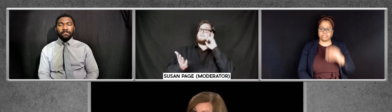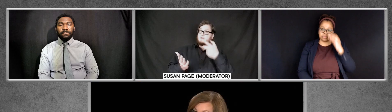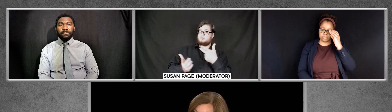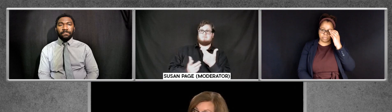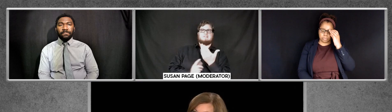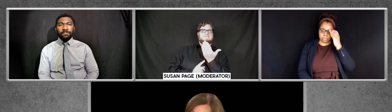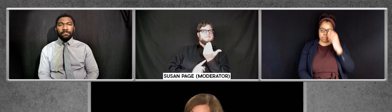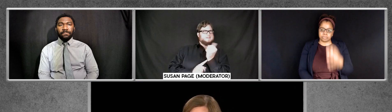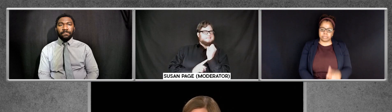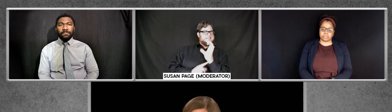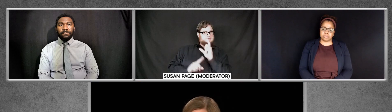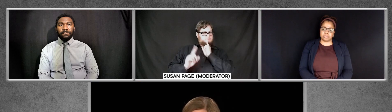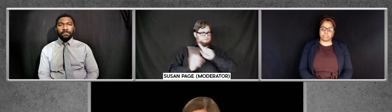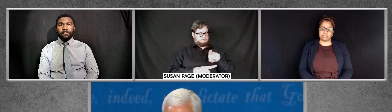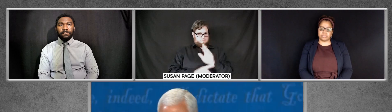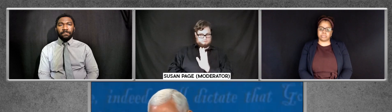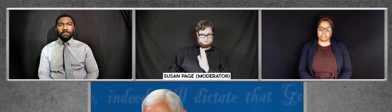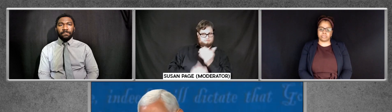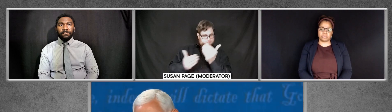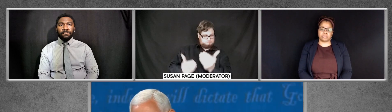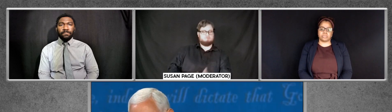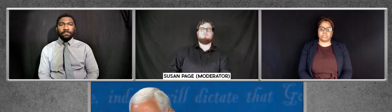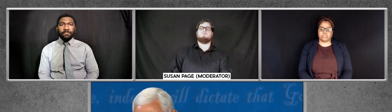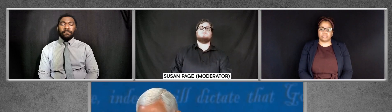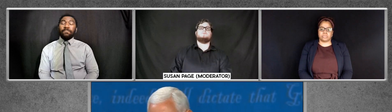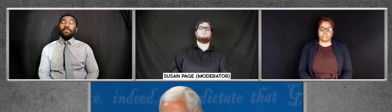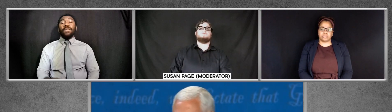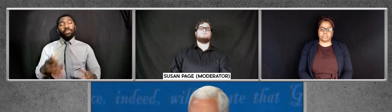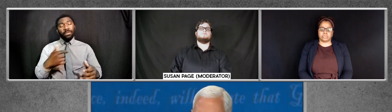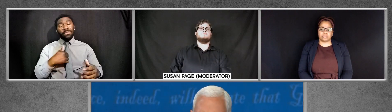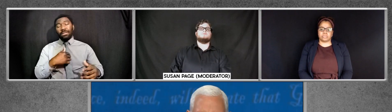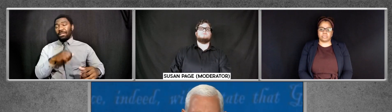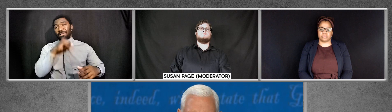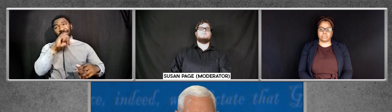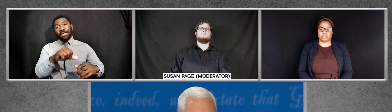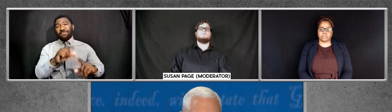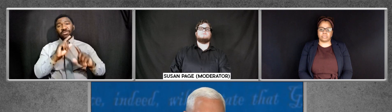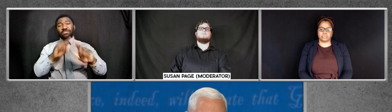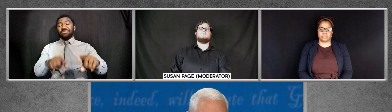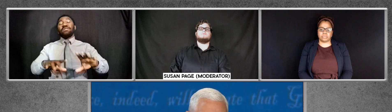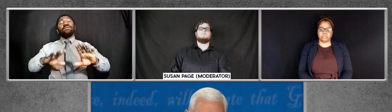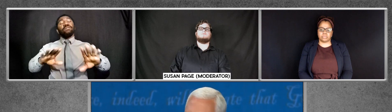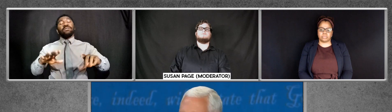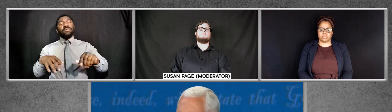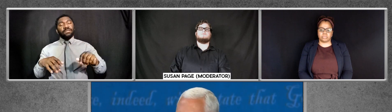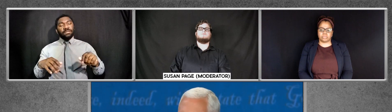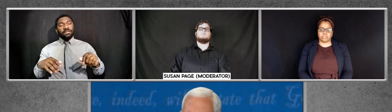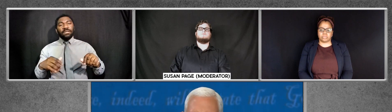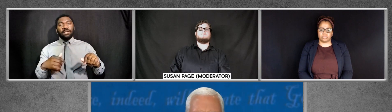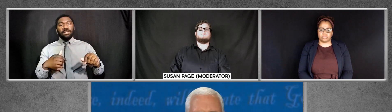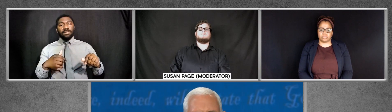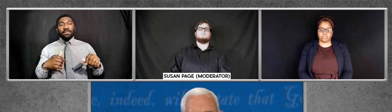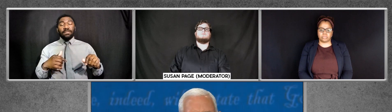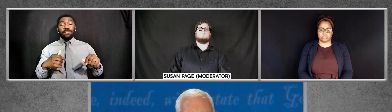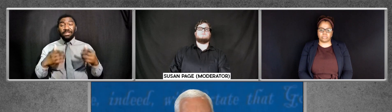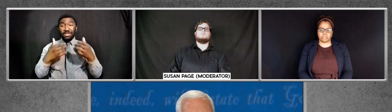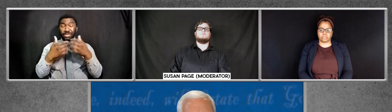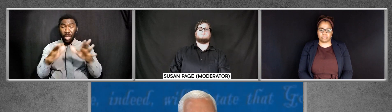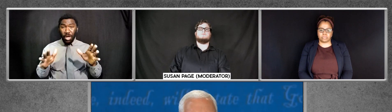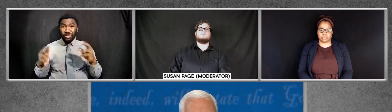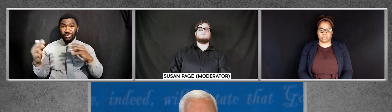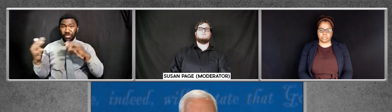to respond, because then I want to move on to I'd love to respond. Look, lost the trade war with China. Joe Biden never